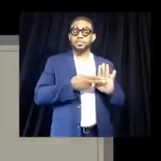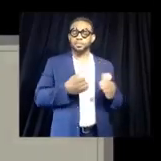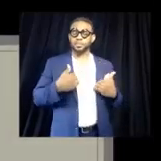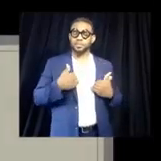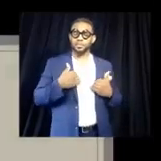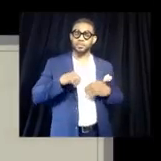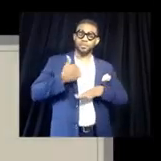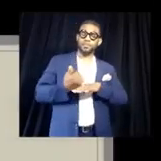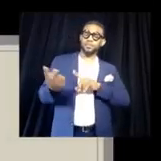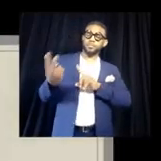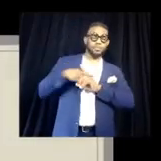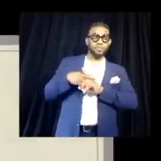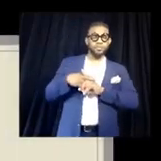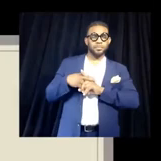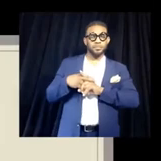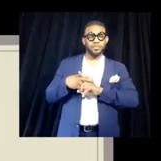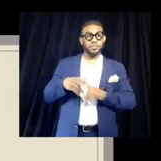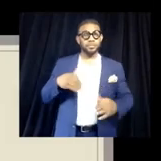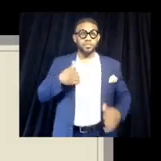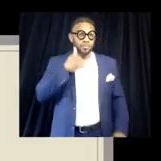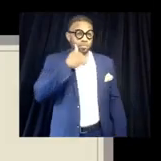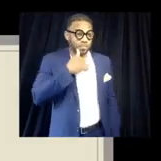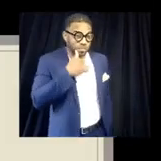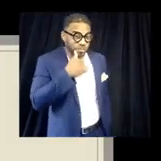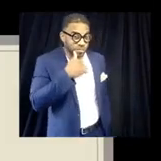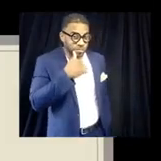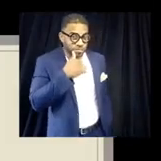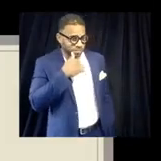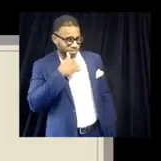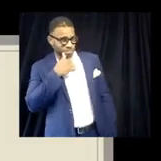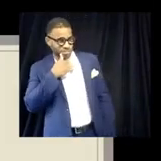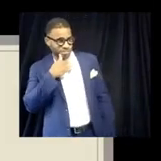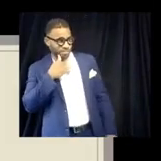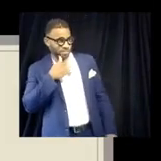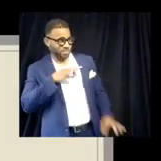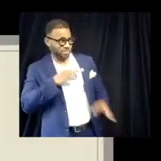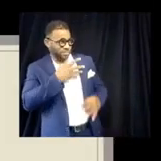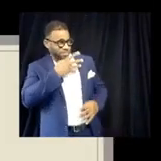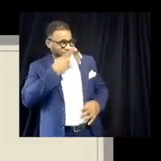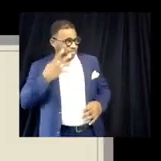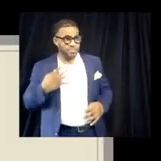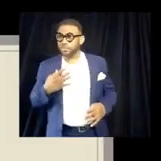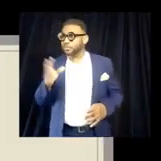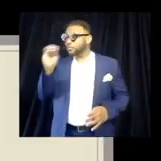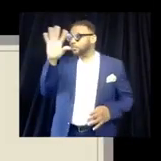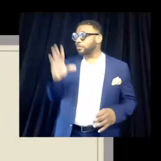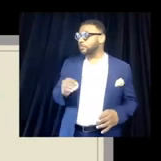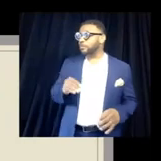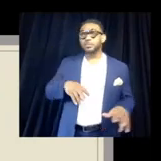I hold and have been placed on me. Young girl, family of immigrants,